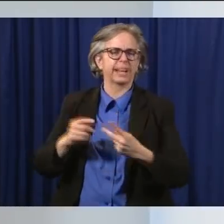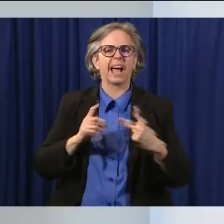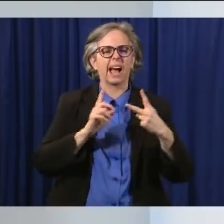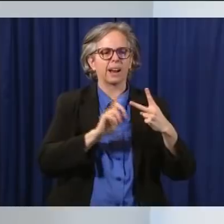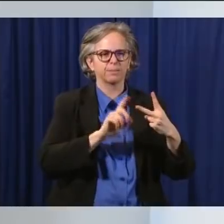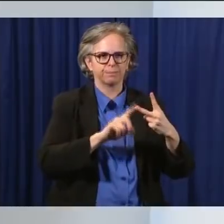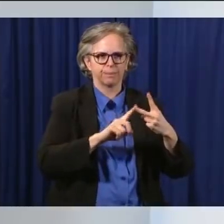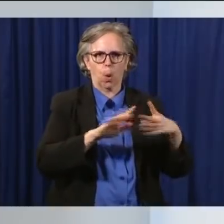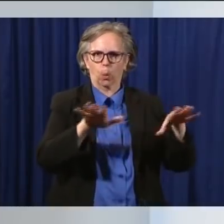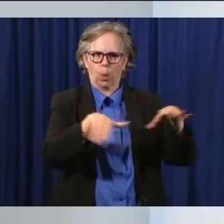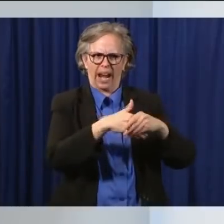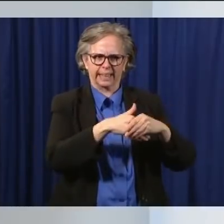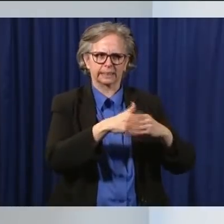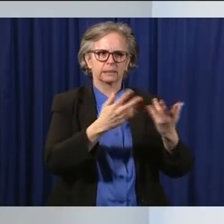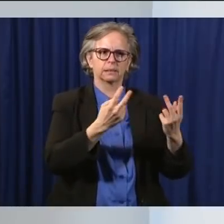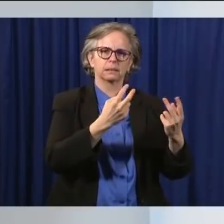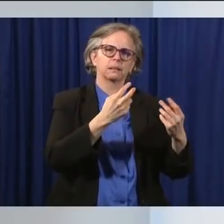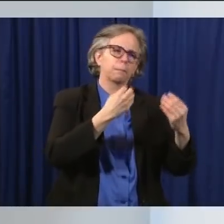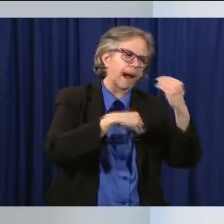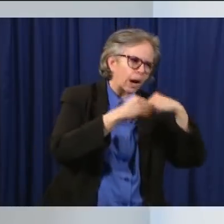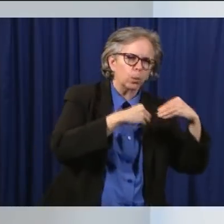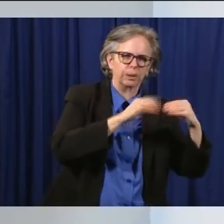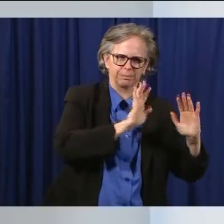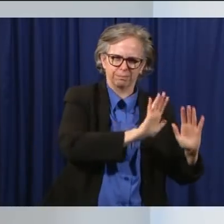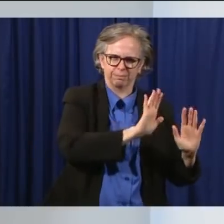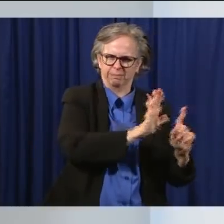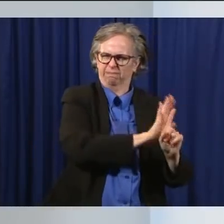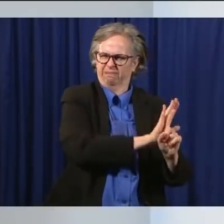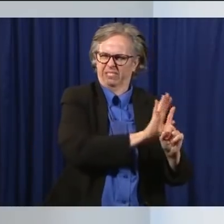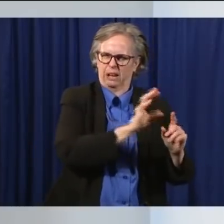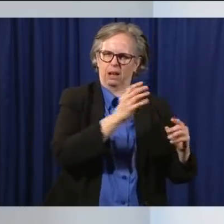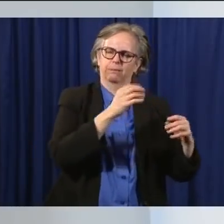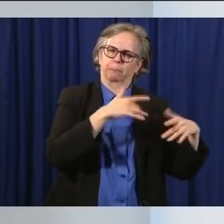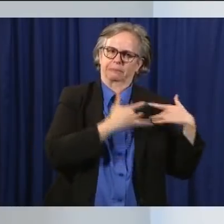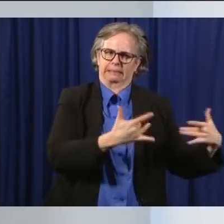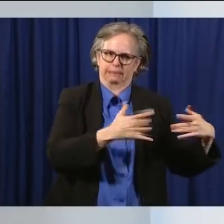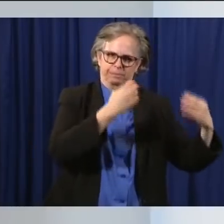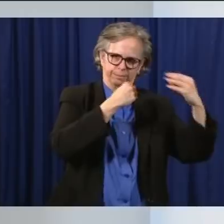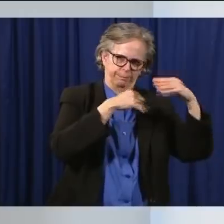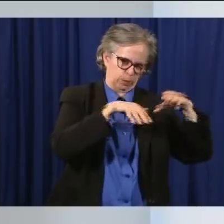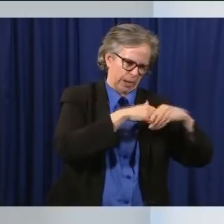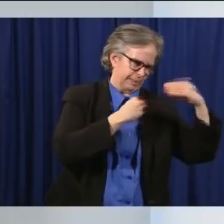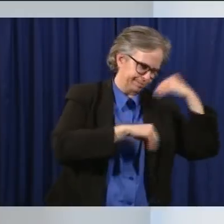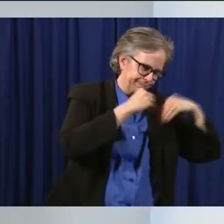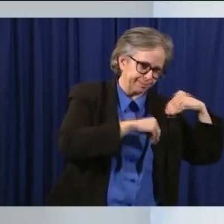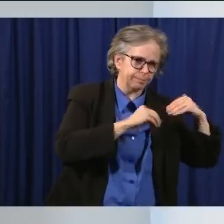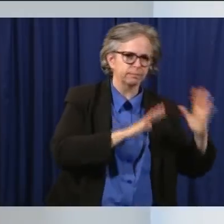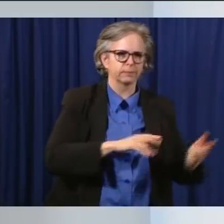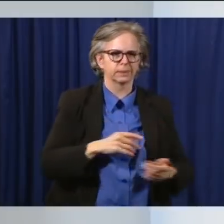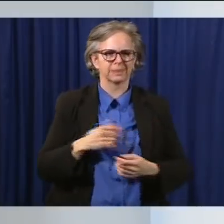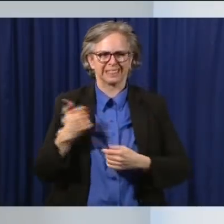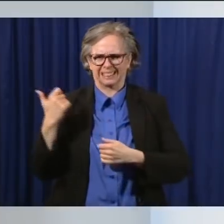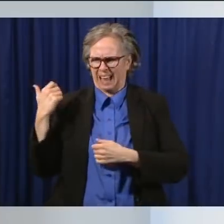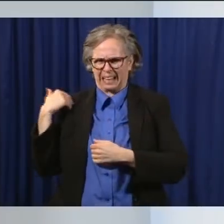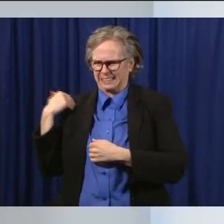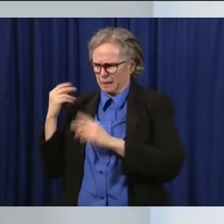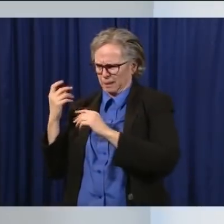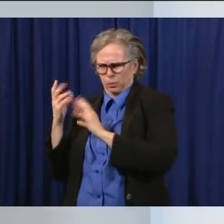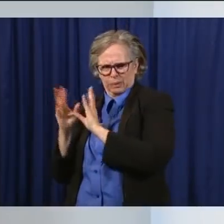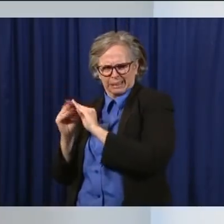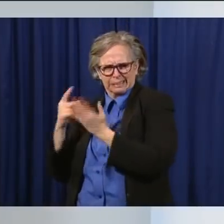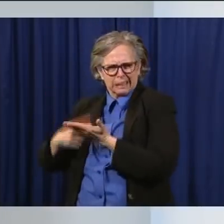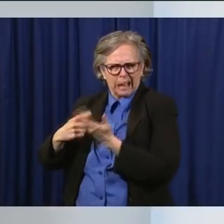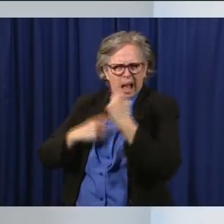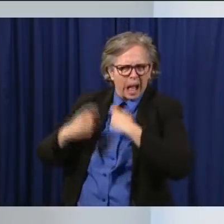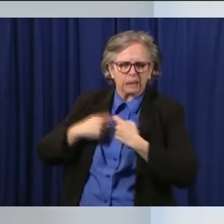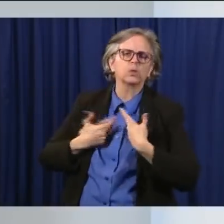banquet receptions. We have both of those came up in our last conversation that we had, and we announced